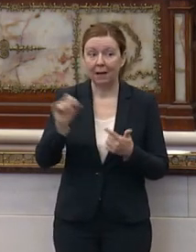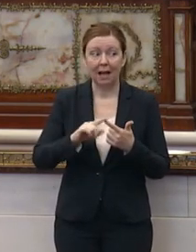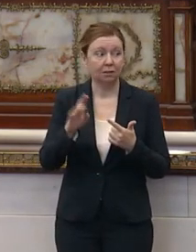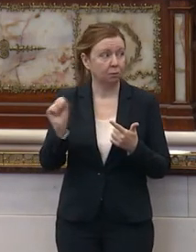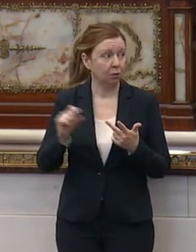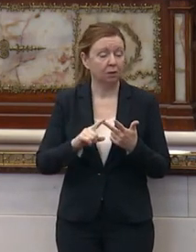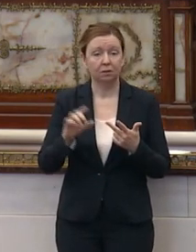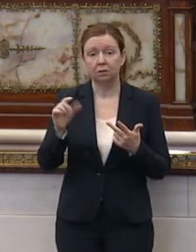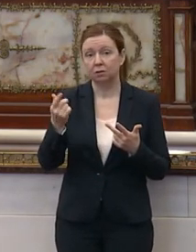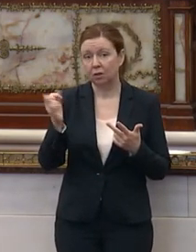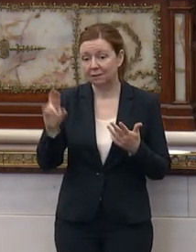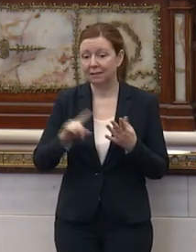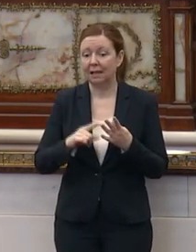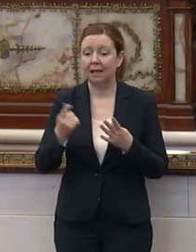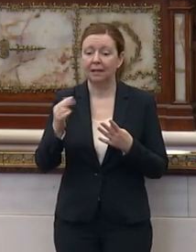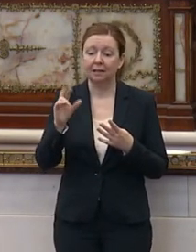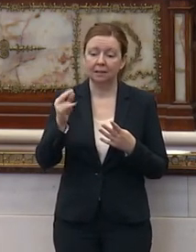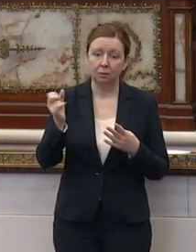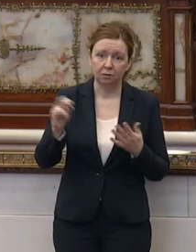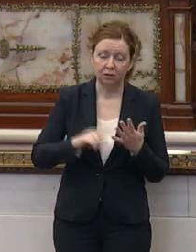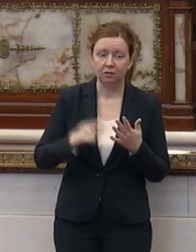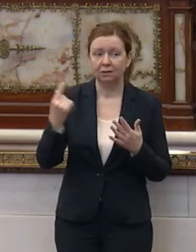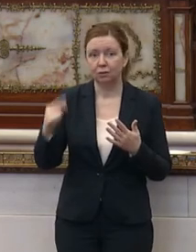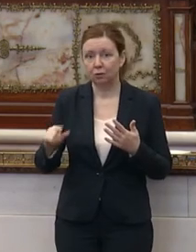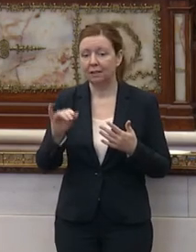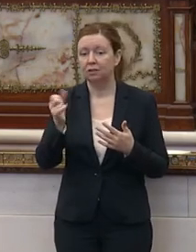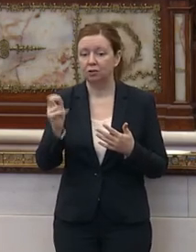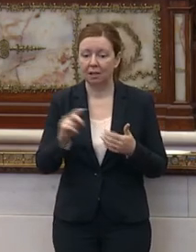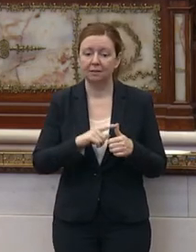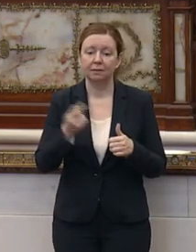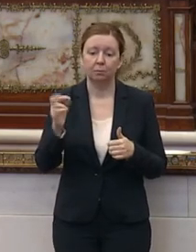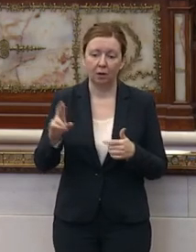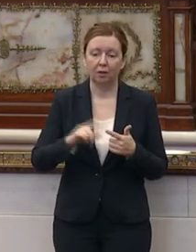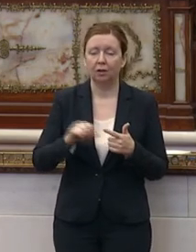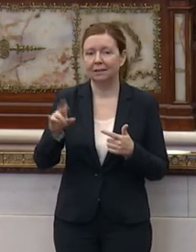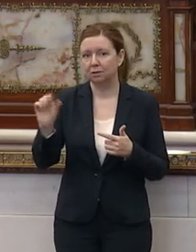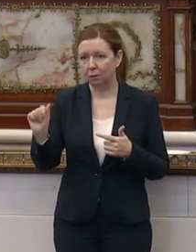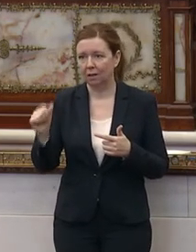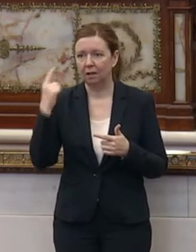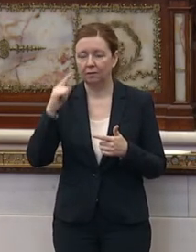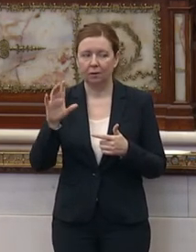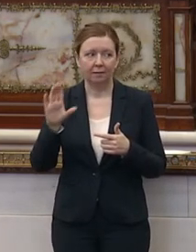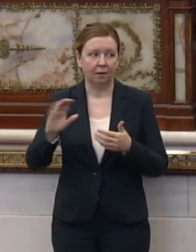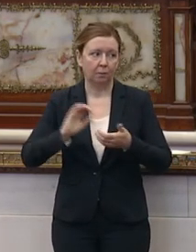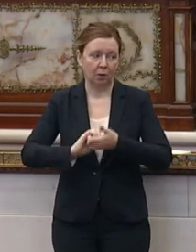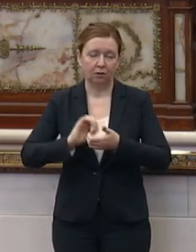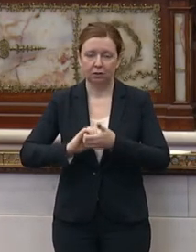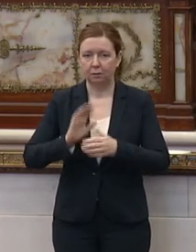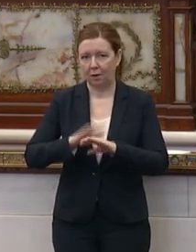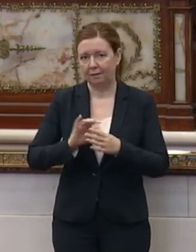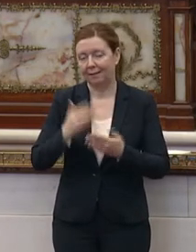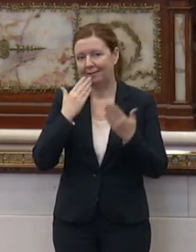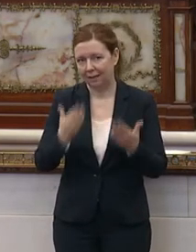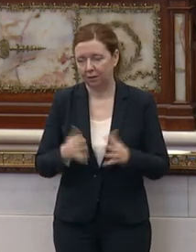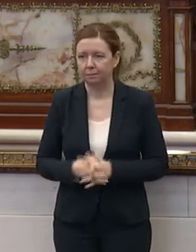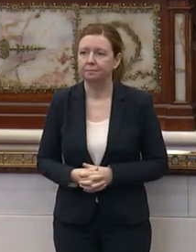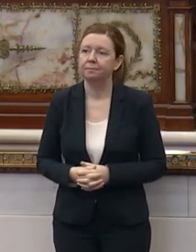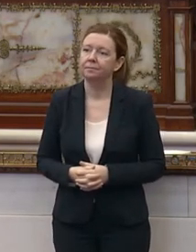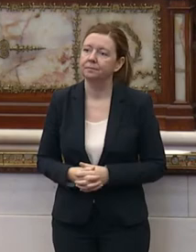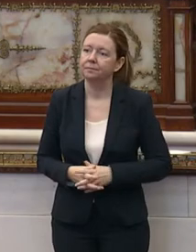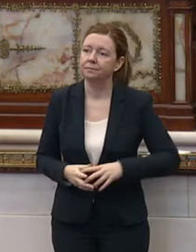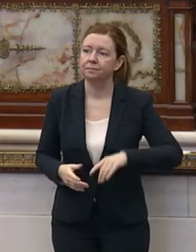Brooks, Gautier, Gilmore, Richardson, Green, Johnson, Parker, and Squilla for their partnership on this. Thank you, Council